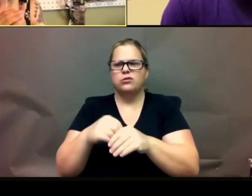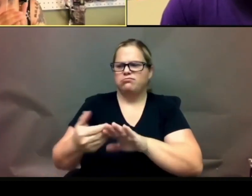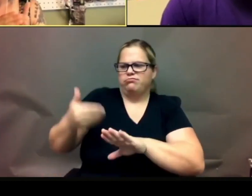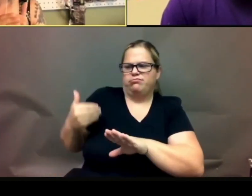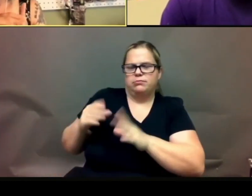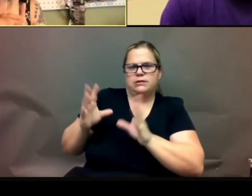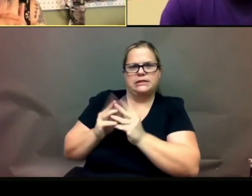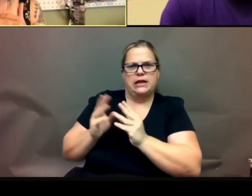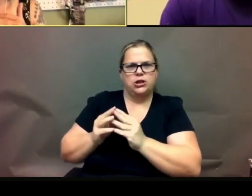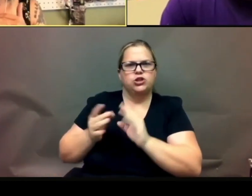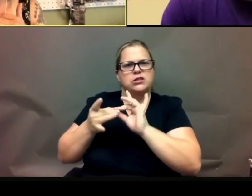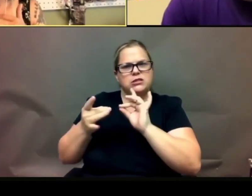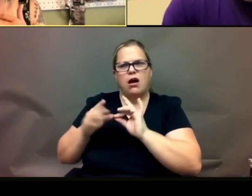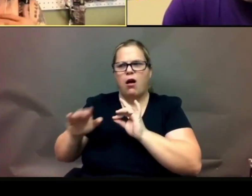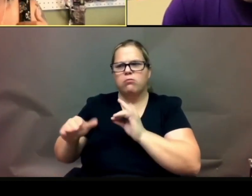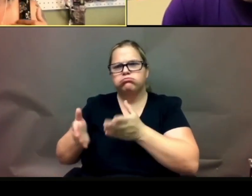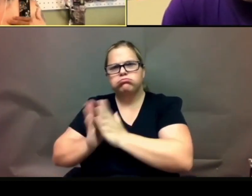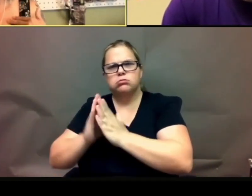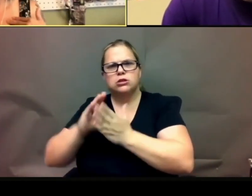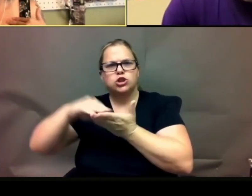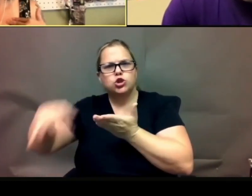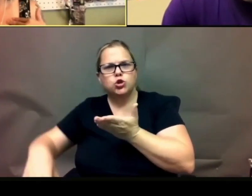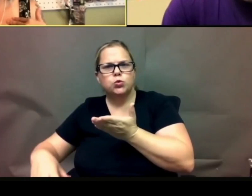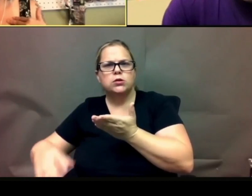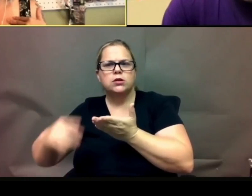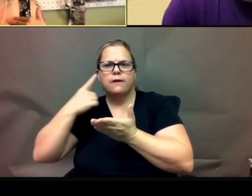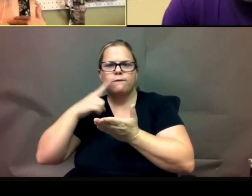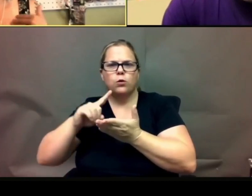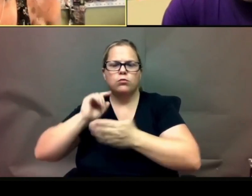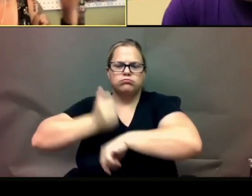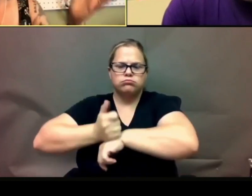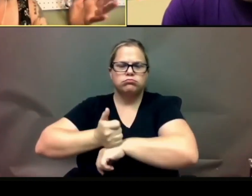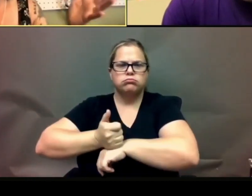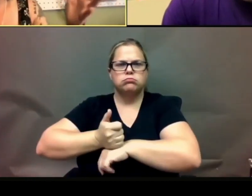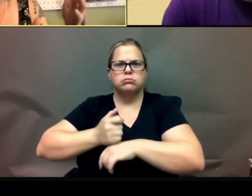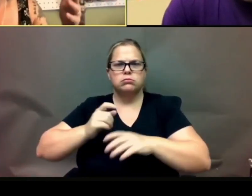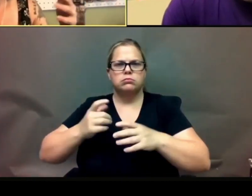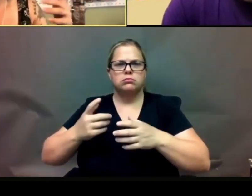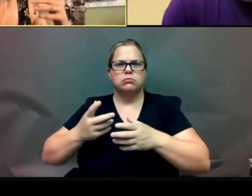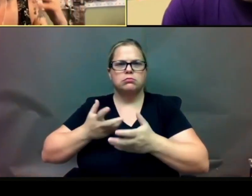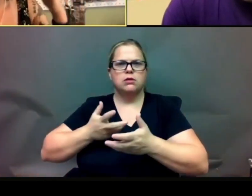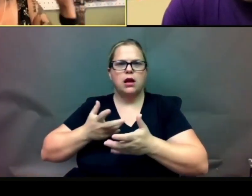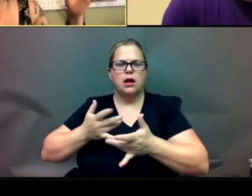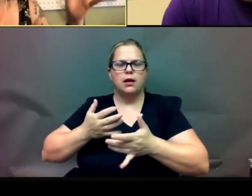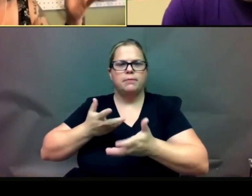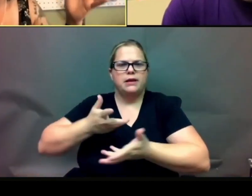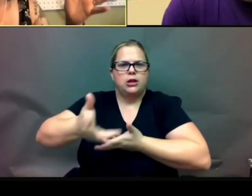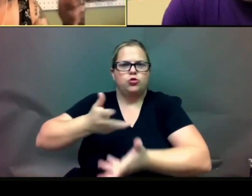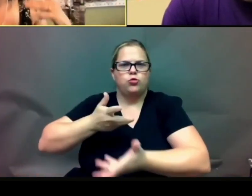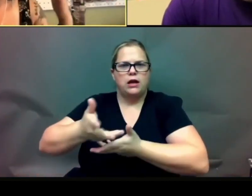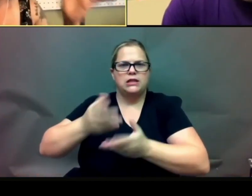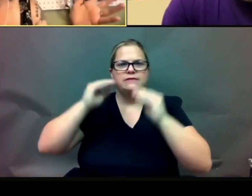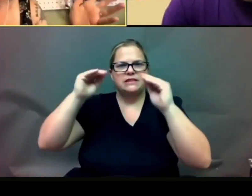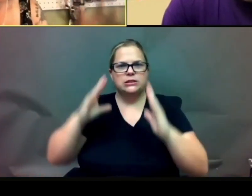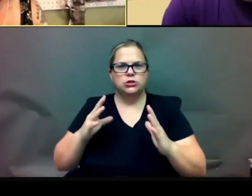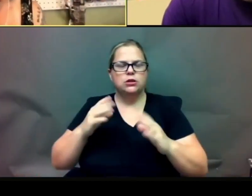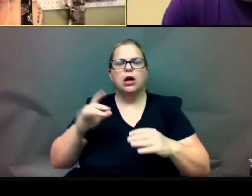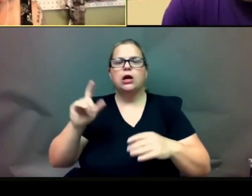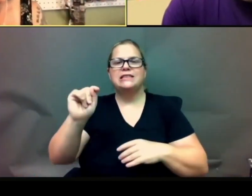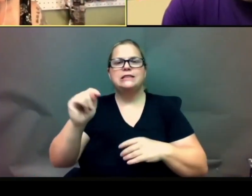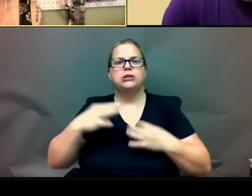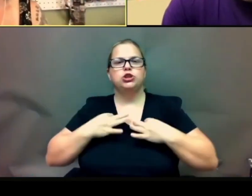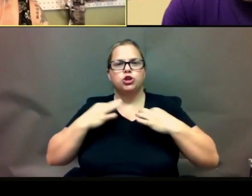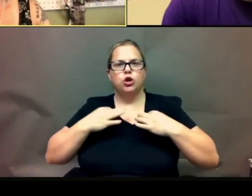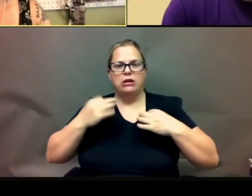they had their students create an interactive T-shirt that would like shout, I'm lost, when they were out on a field trip